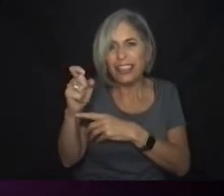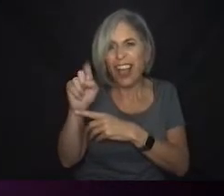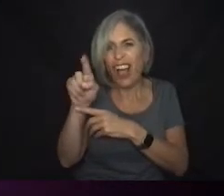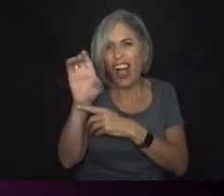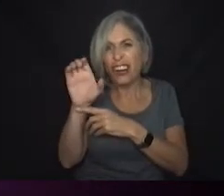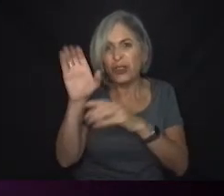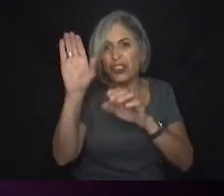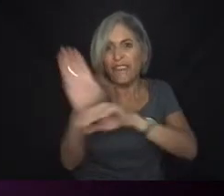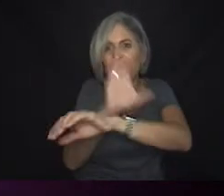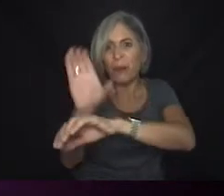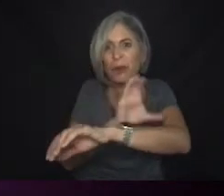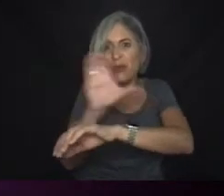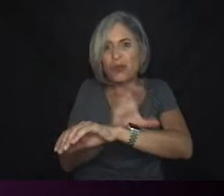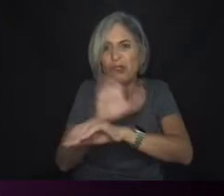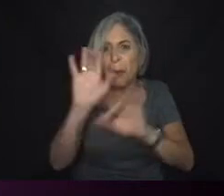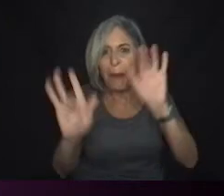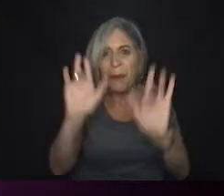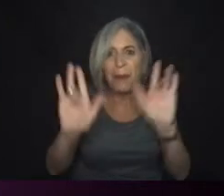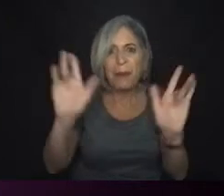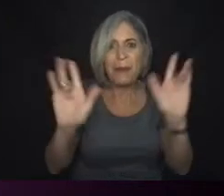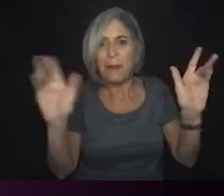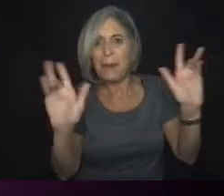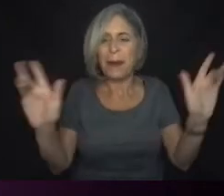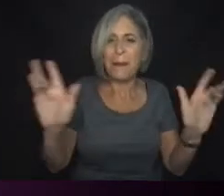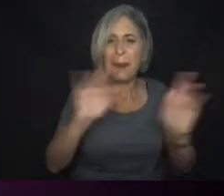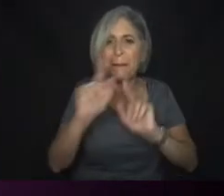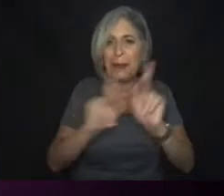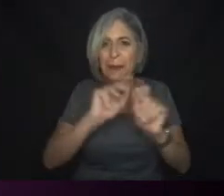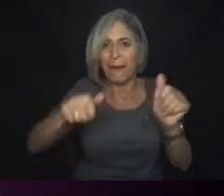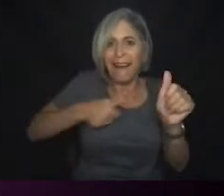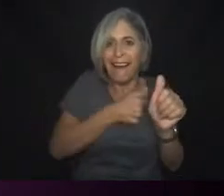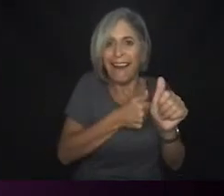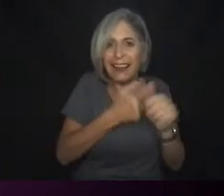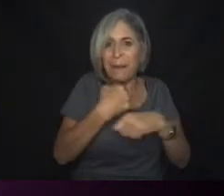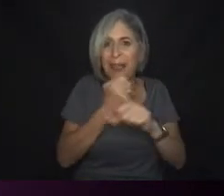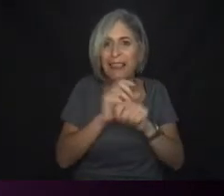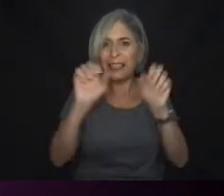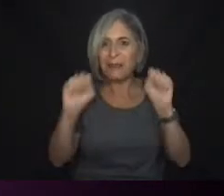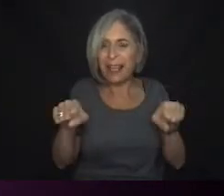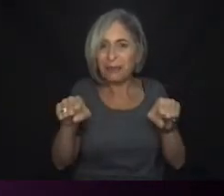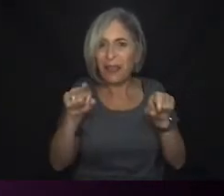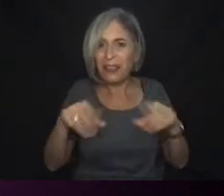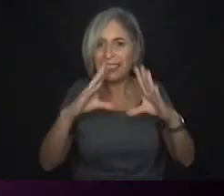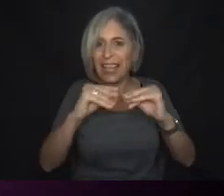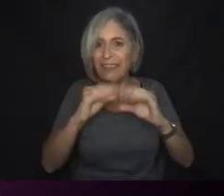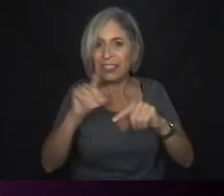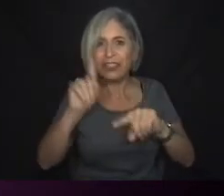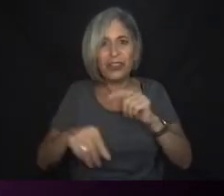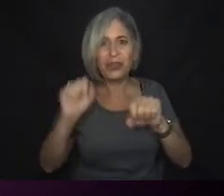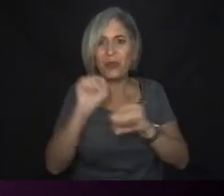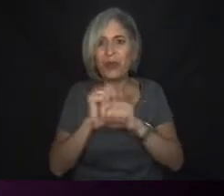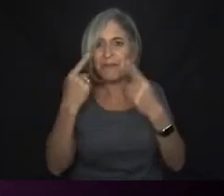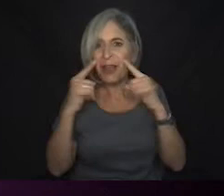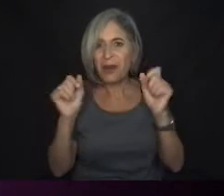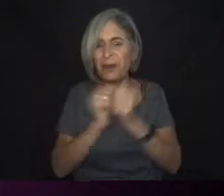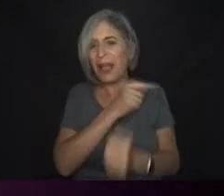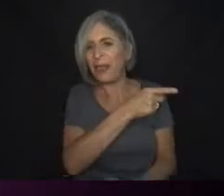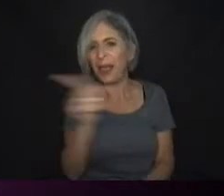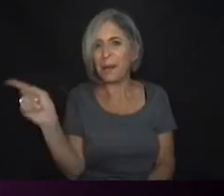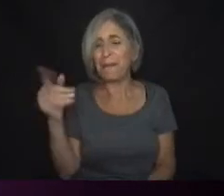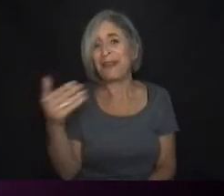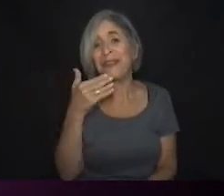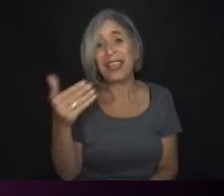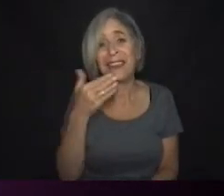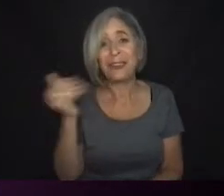hundreds of computers and switches, and there's people behind the scenes making this possible, and this conference wouldn't work without them. So really